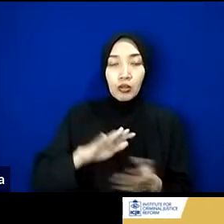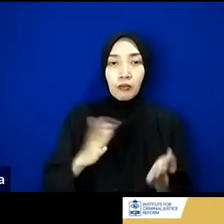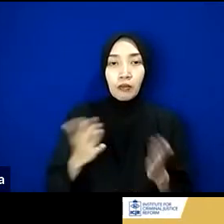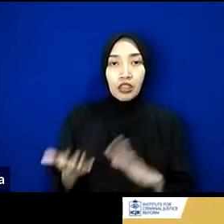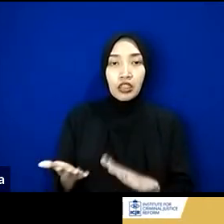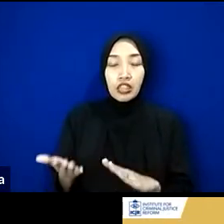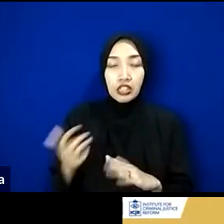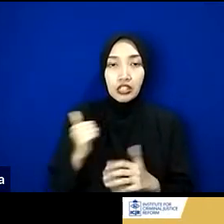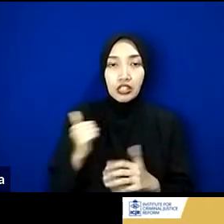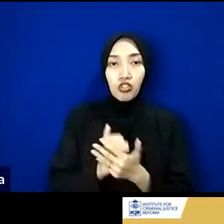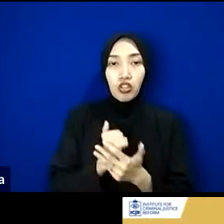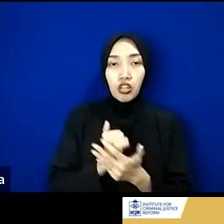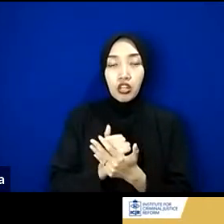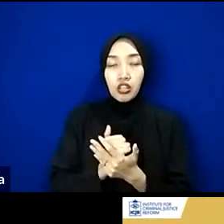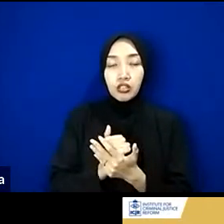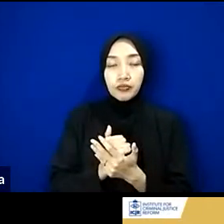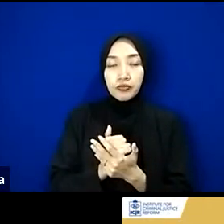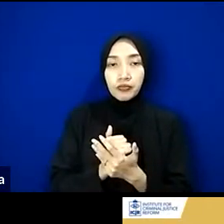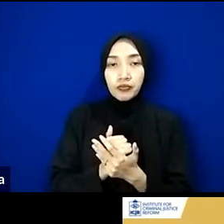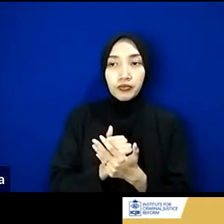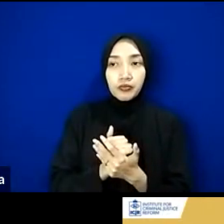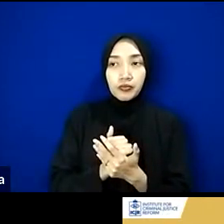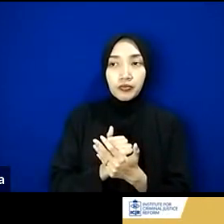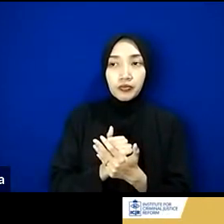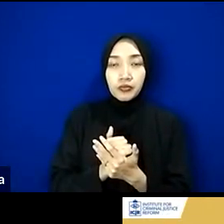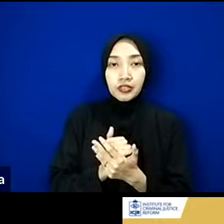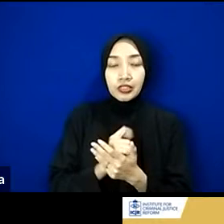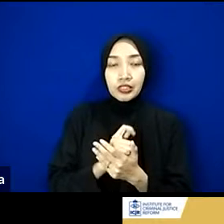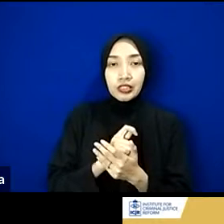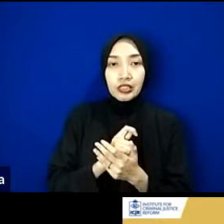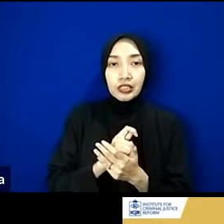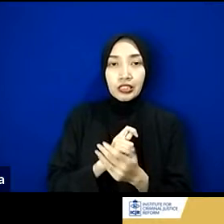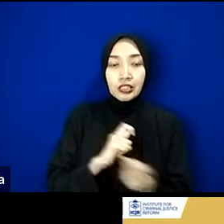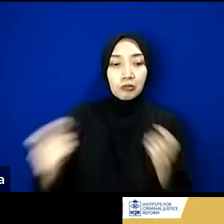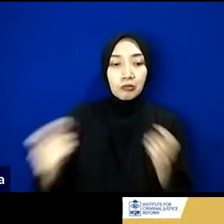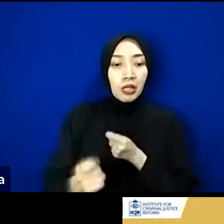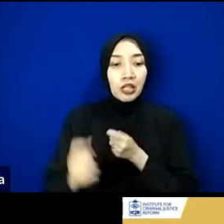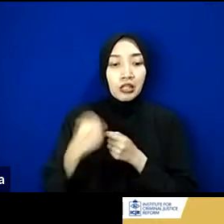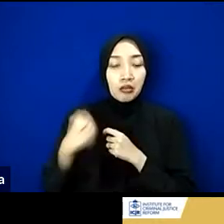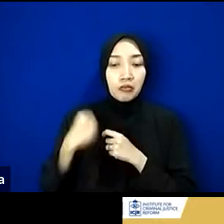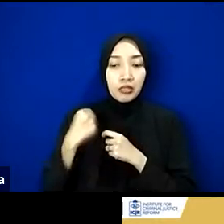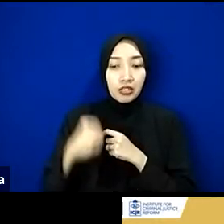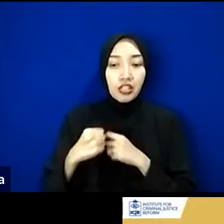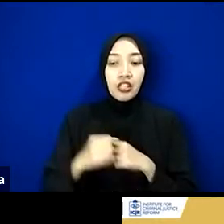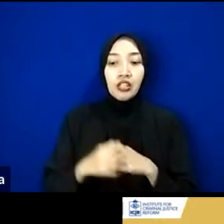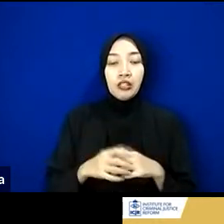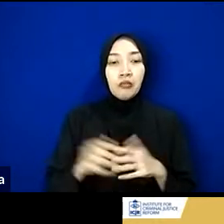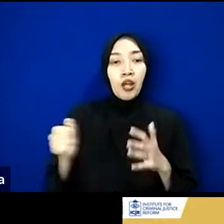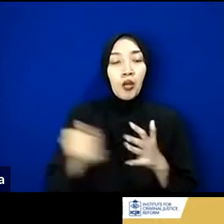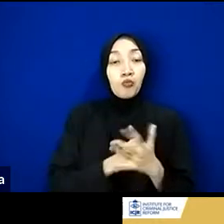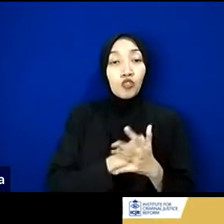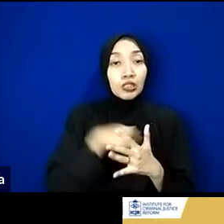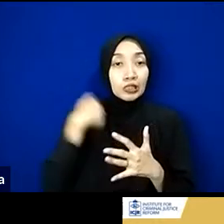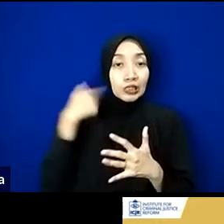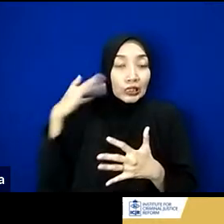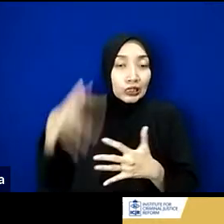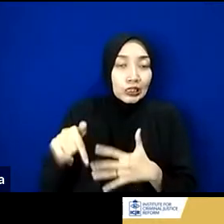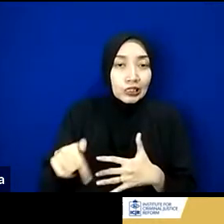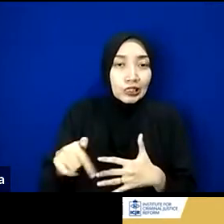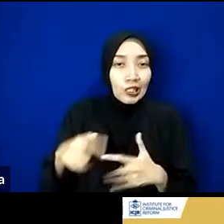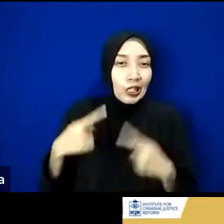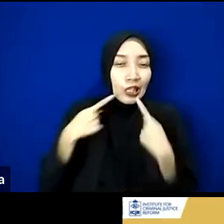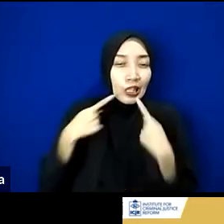is already become a trend, yeah, in the global work now. And one thing that Nicola